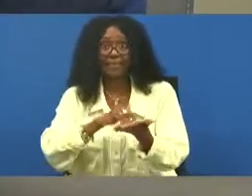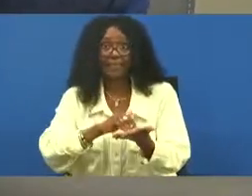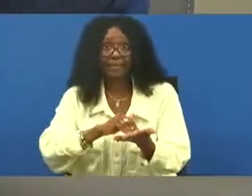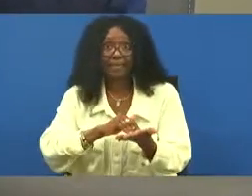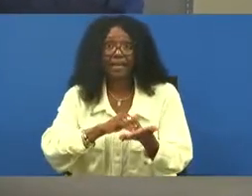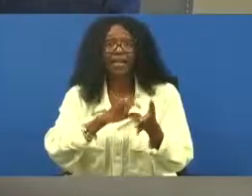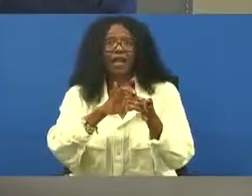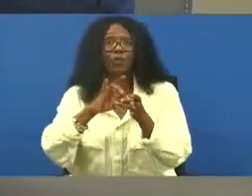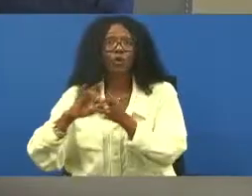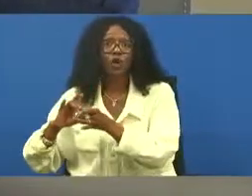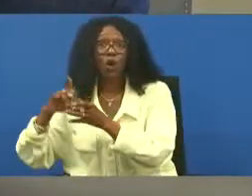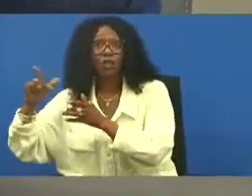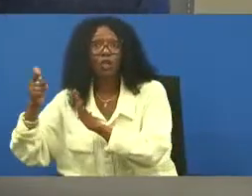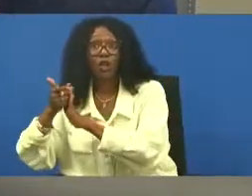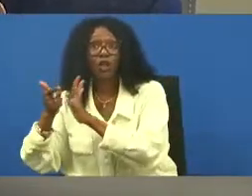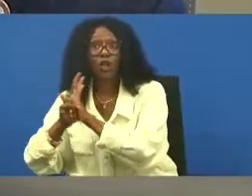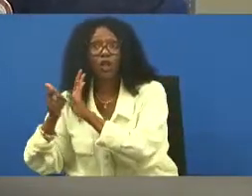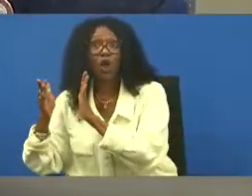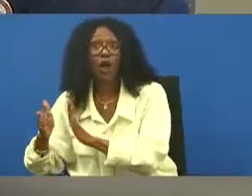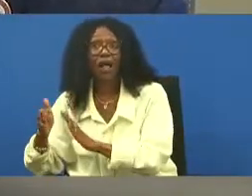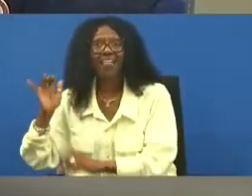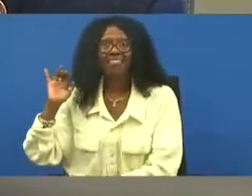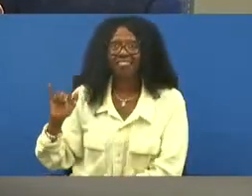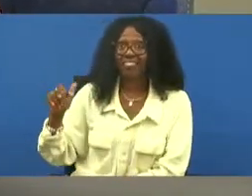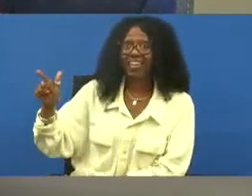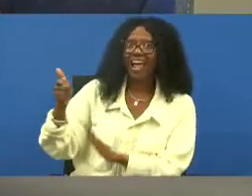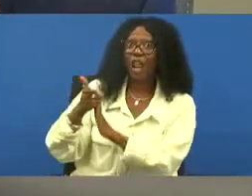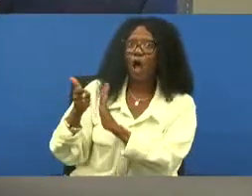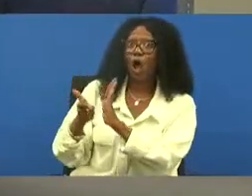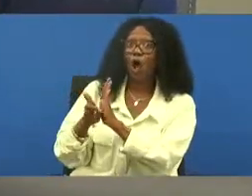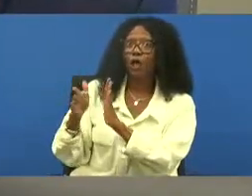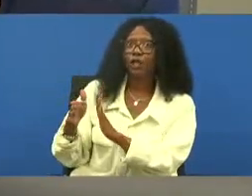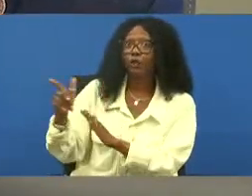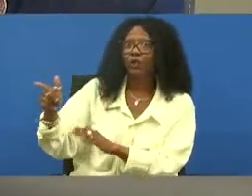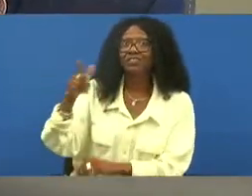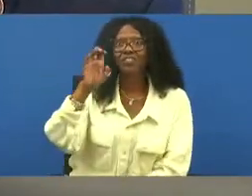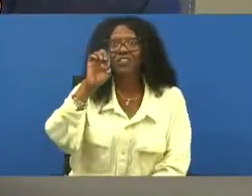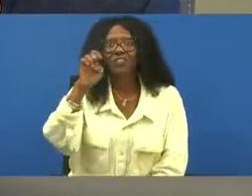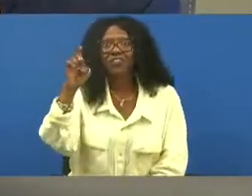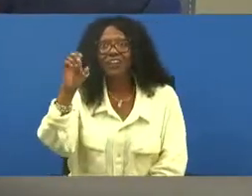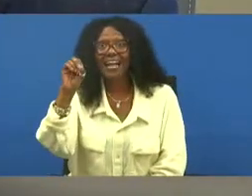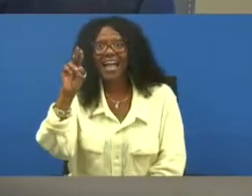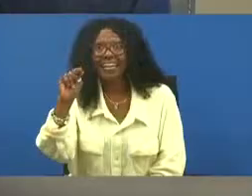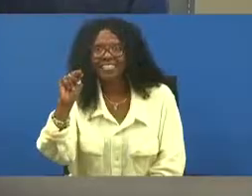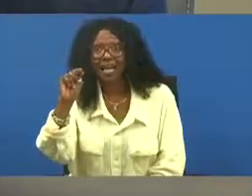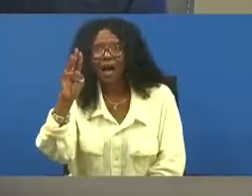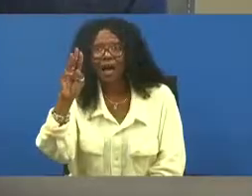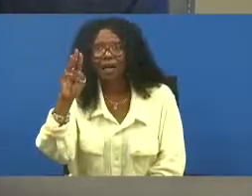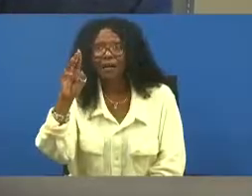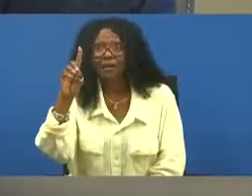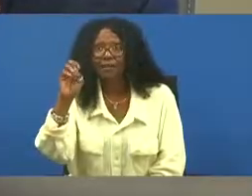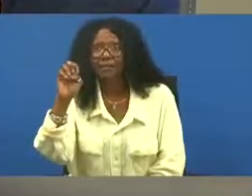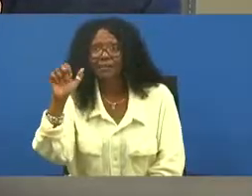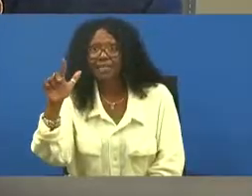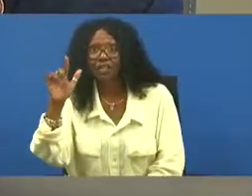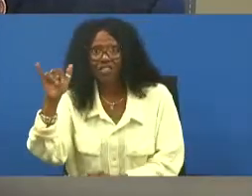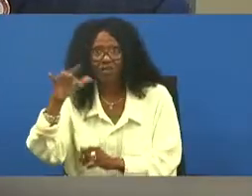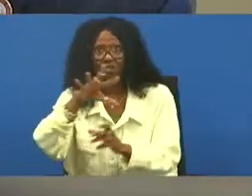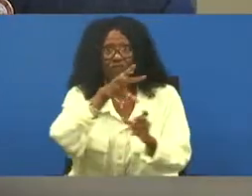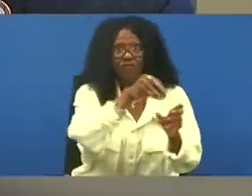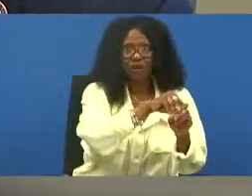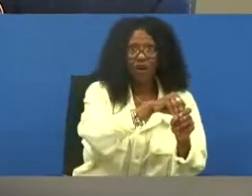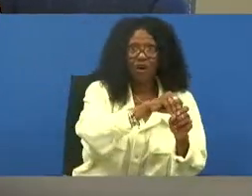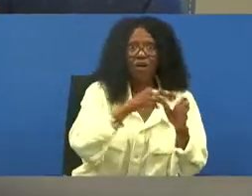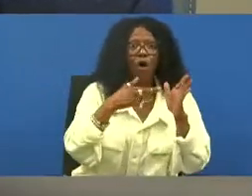attorney, since it was brought up, the same attorney was on the ExxonMobil deal, asked me why that's involved, was